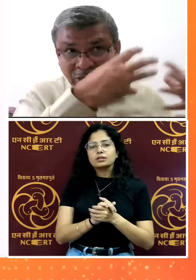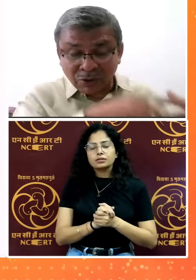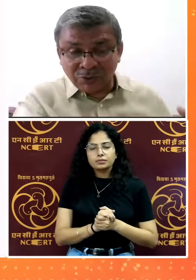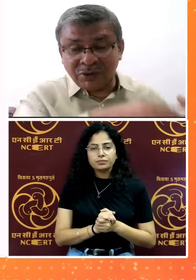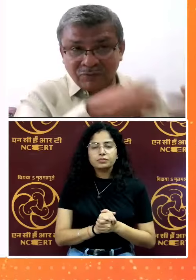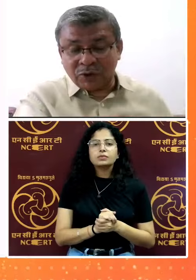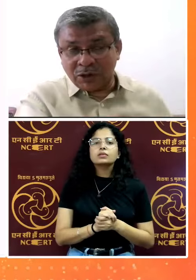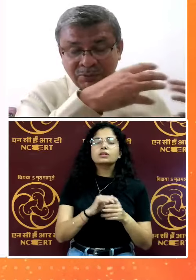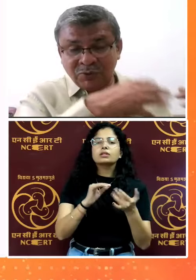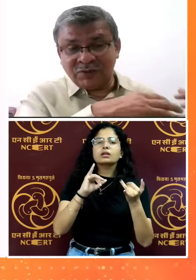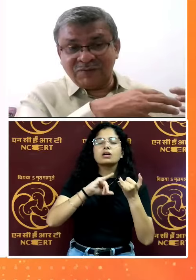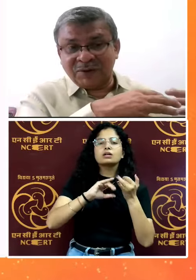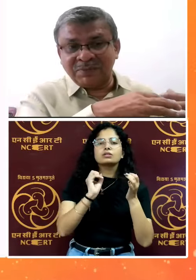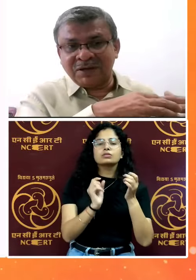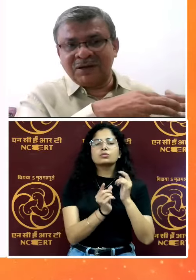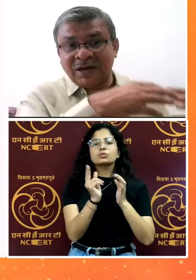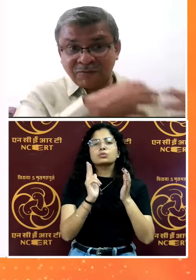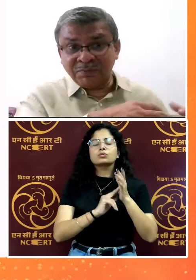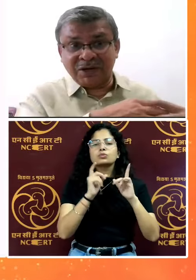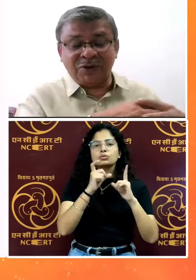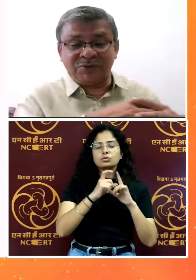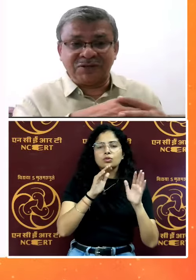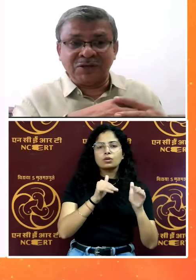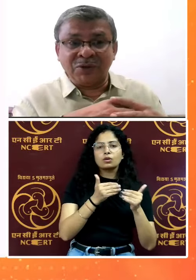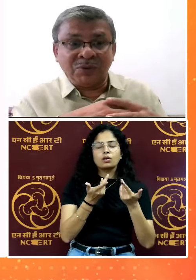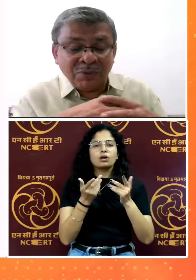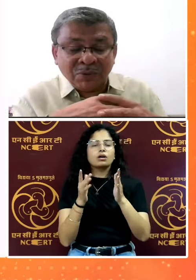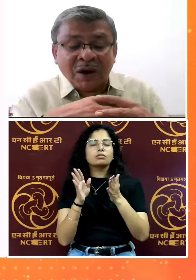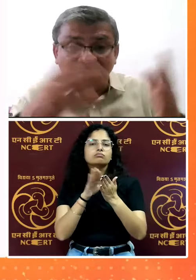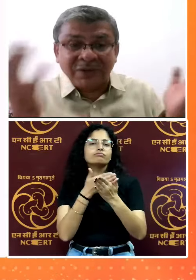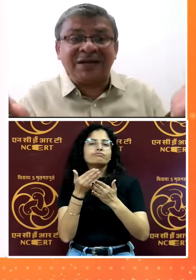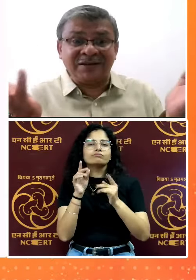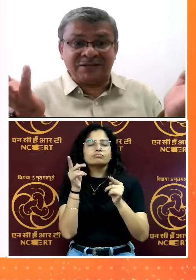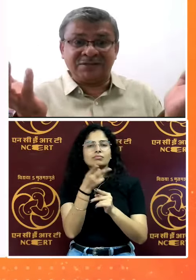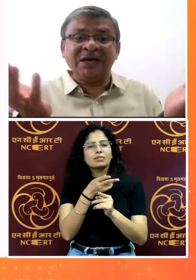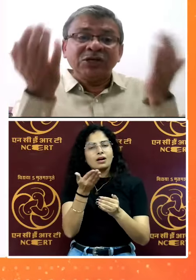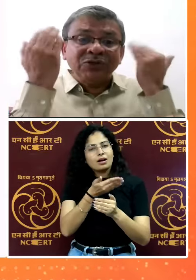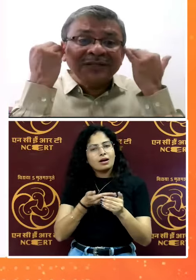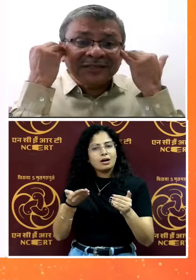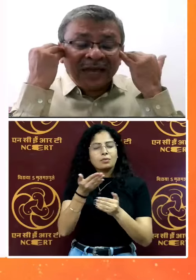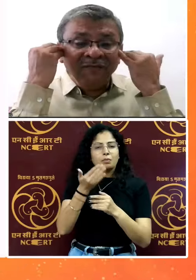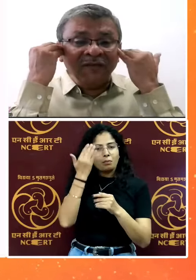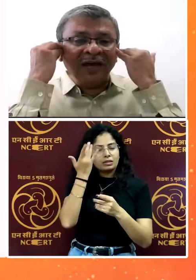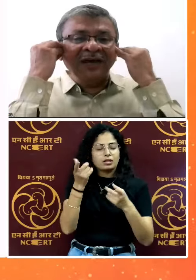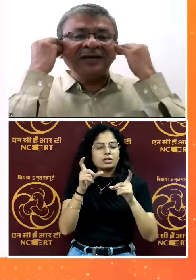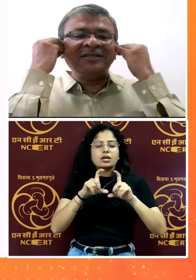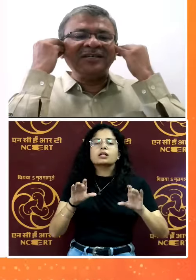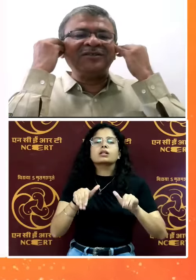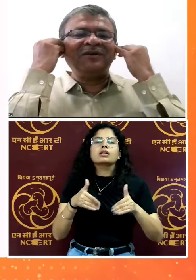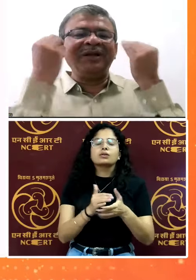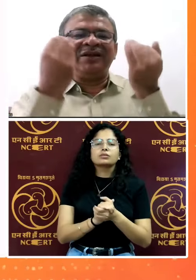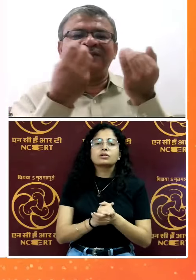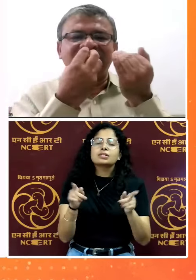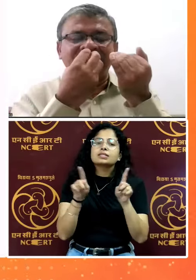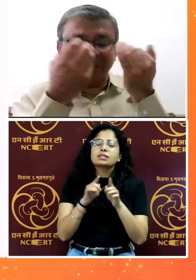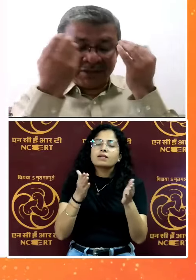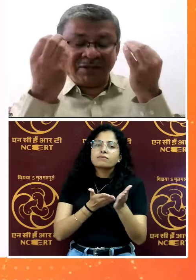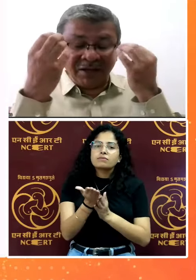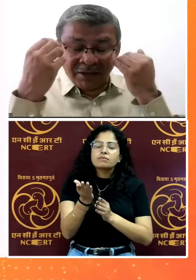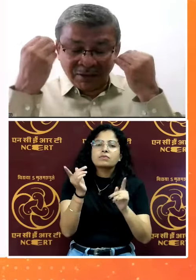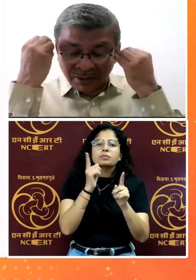your sound or music from the FM radio station, you know how clear it is. Yeah. So in the same way, the teacher will be